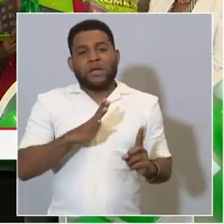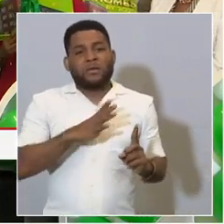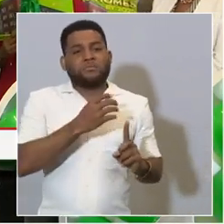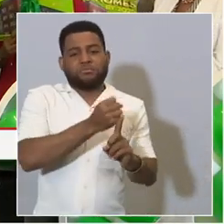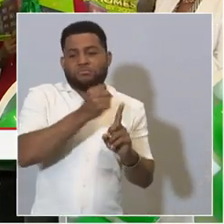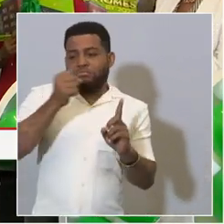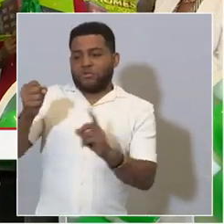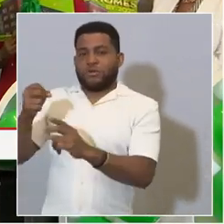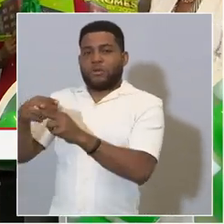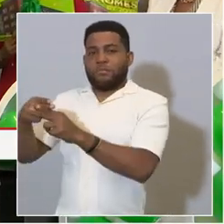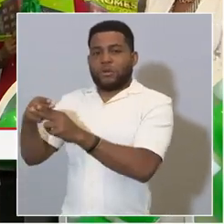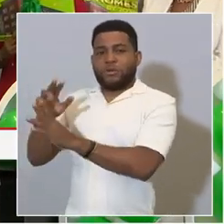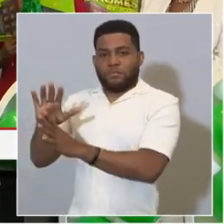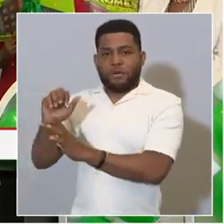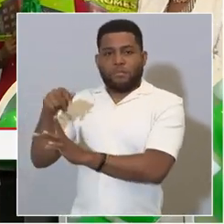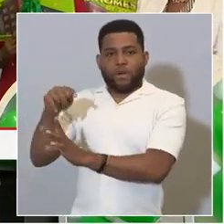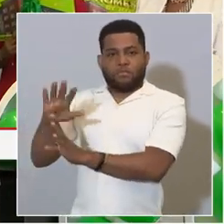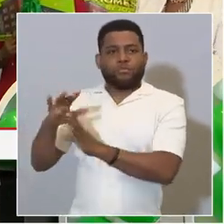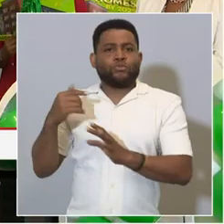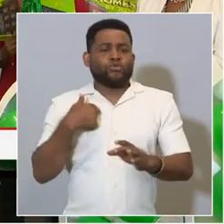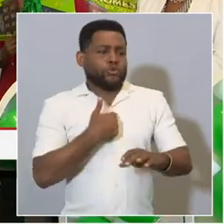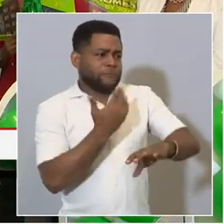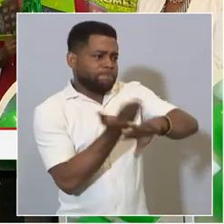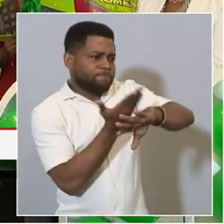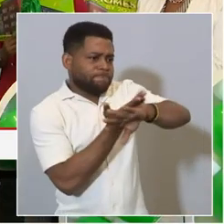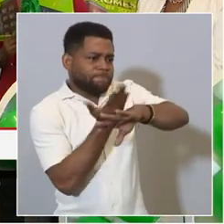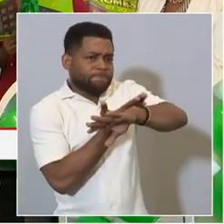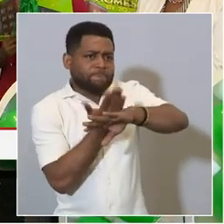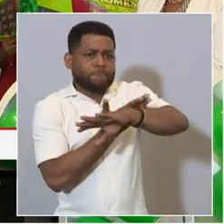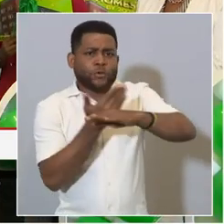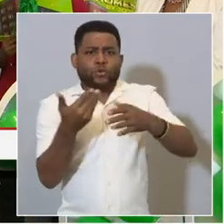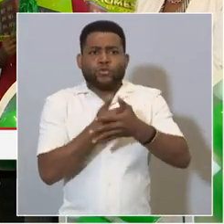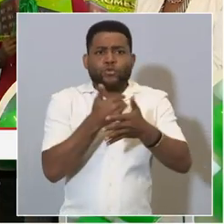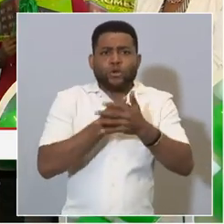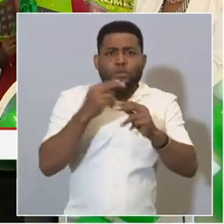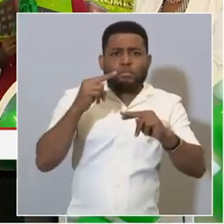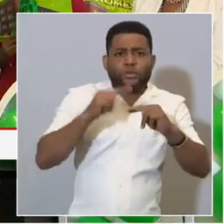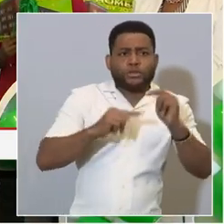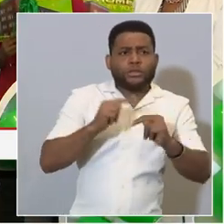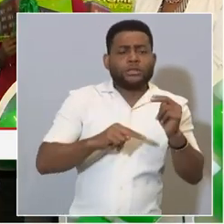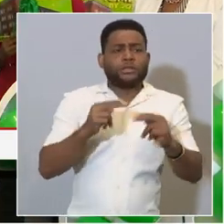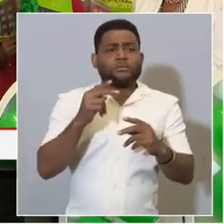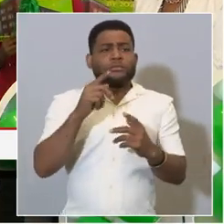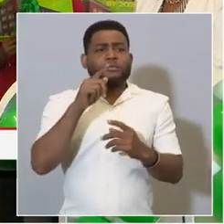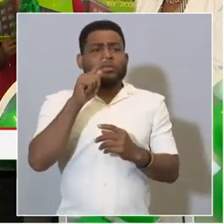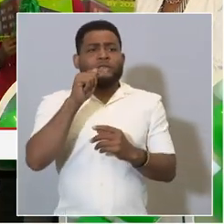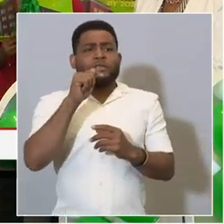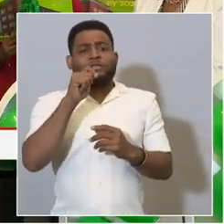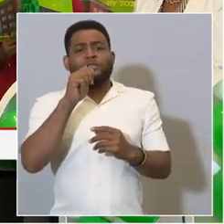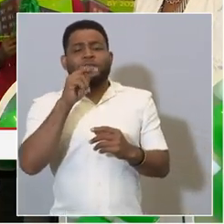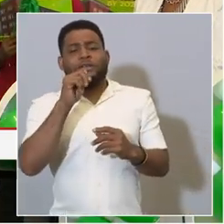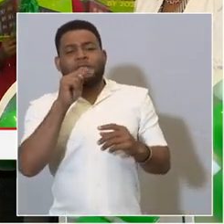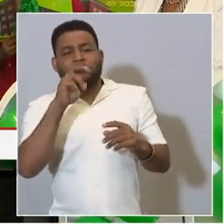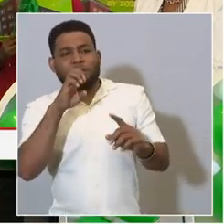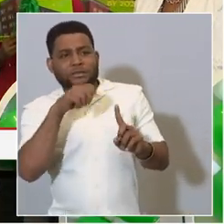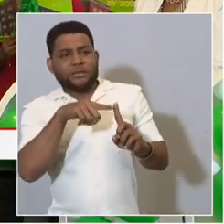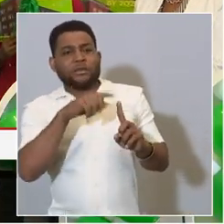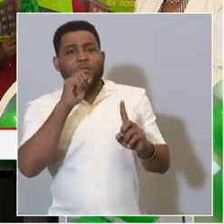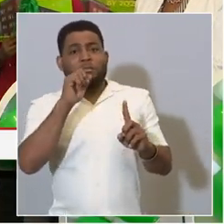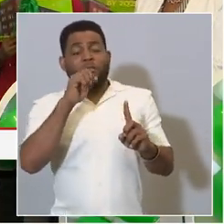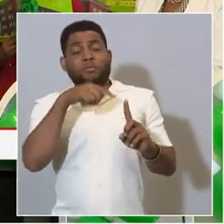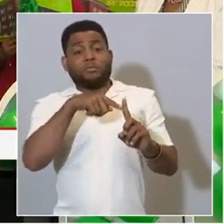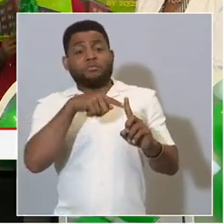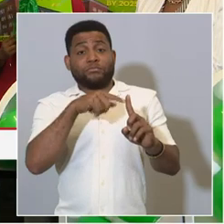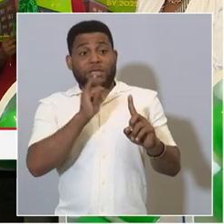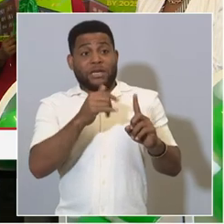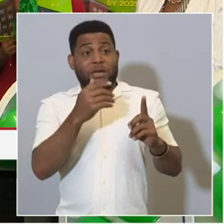redevelop, reimagine a new Terrace Manor. 2 years ago, We razed 12 rundown buildings that